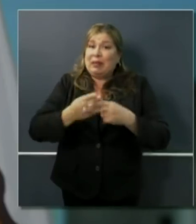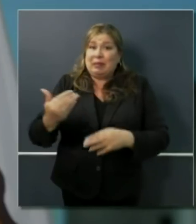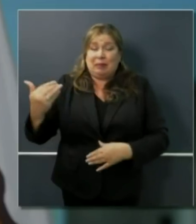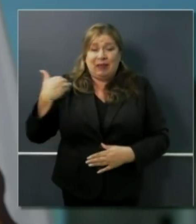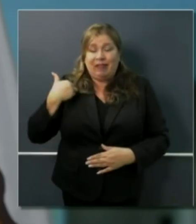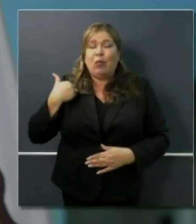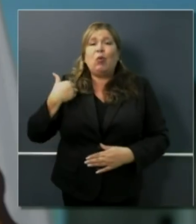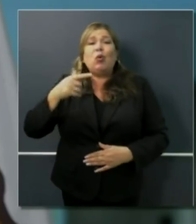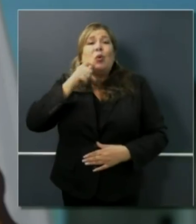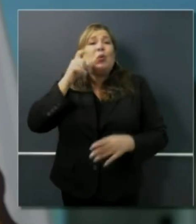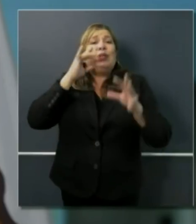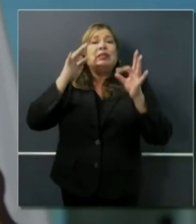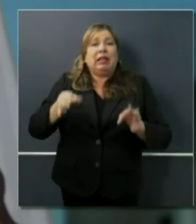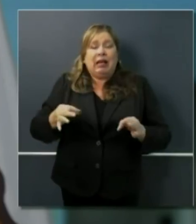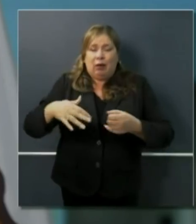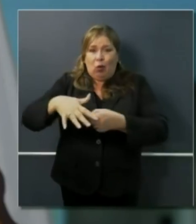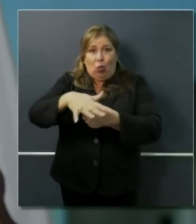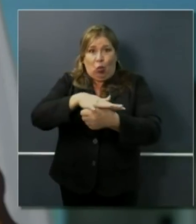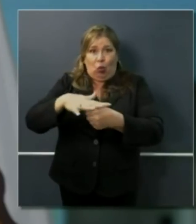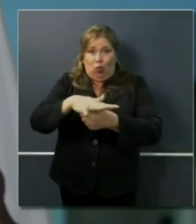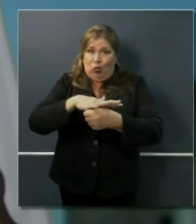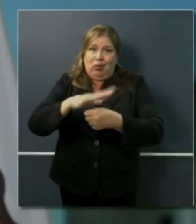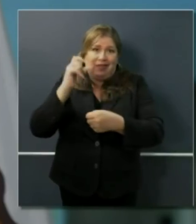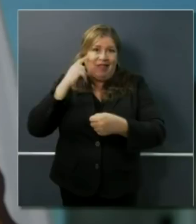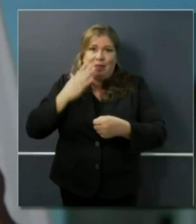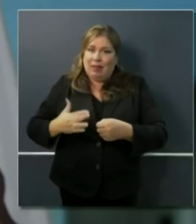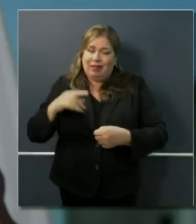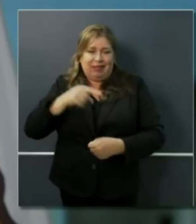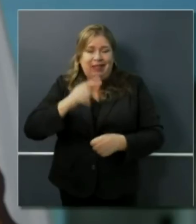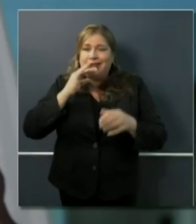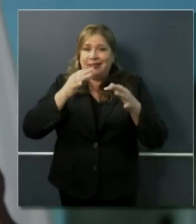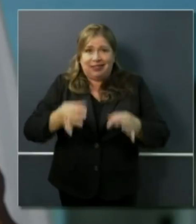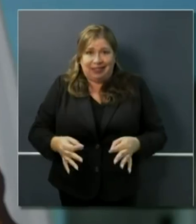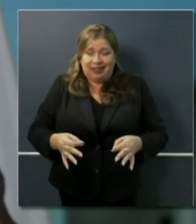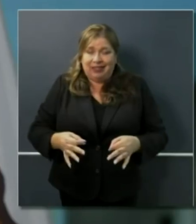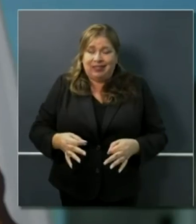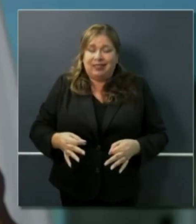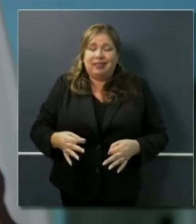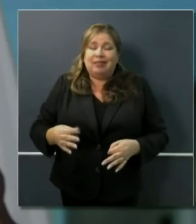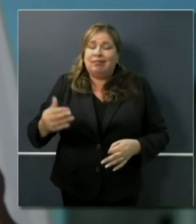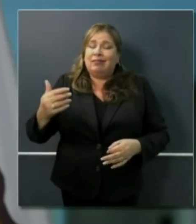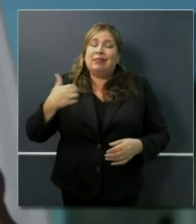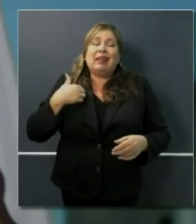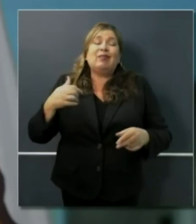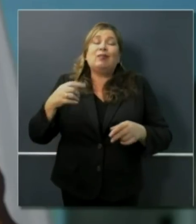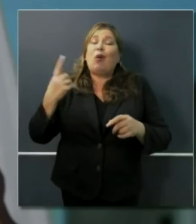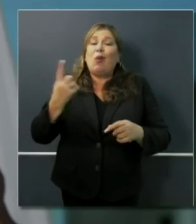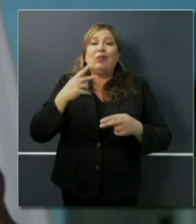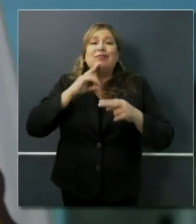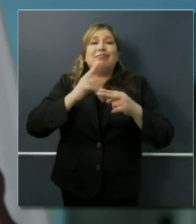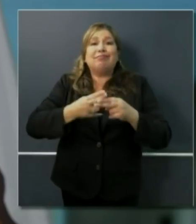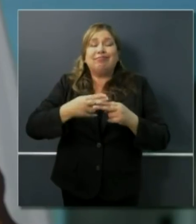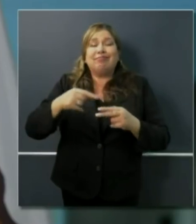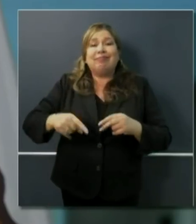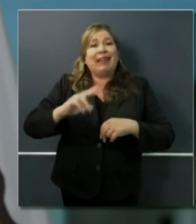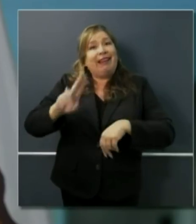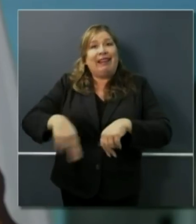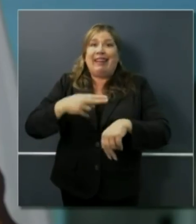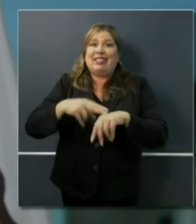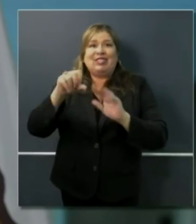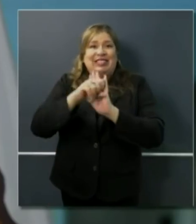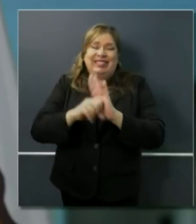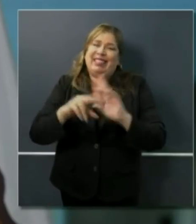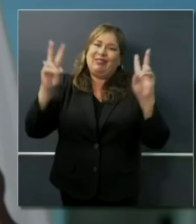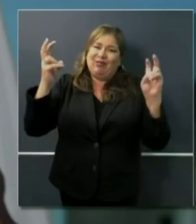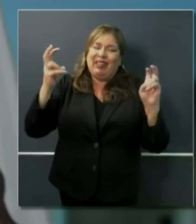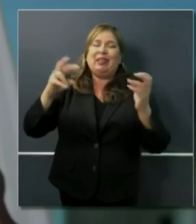in California, and forgive me, this nation-state frame, which I've used for years, has taken on a life of its